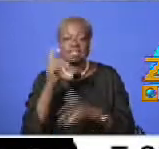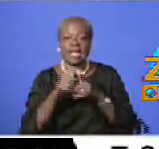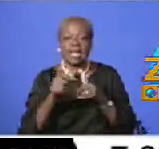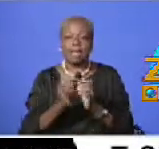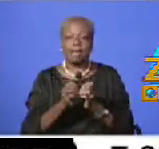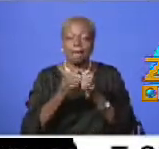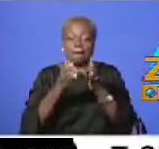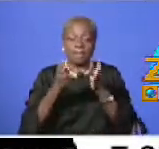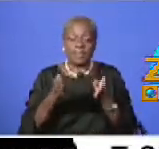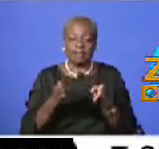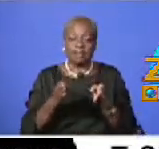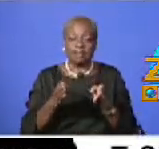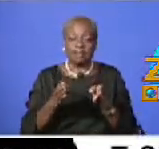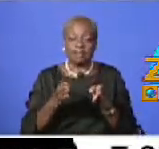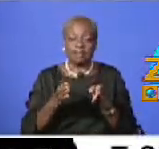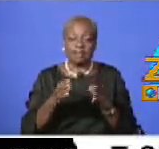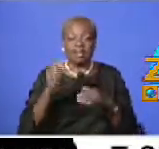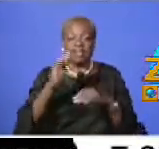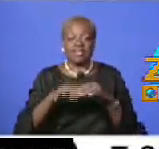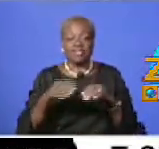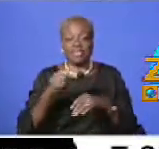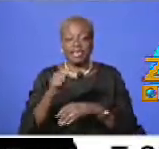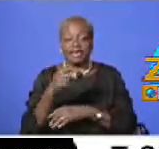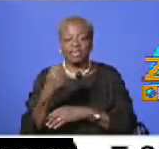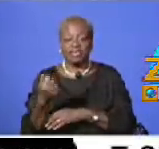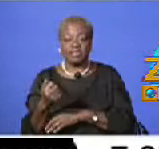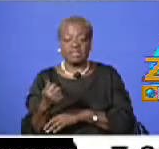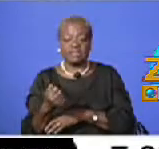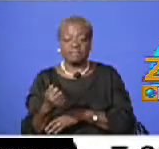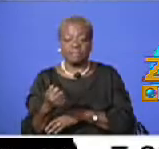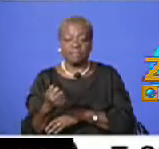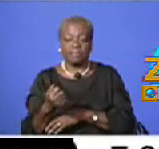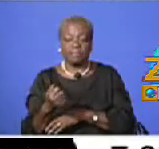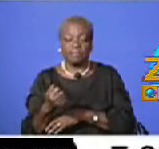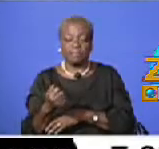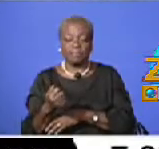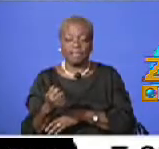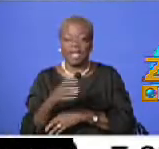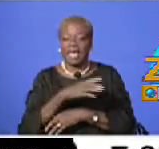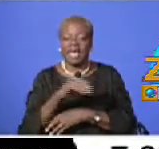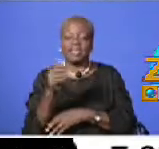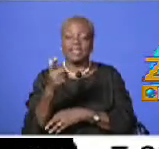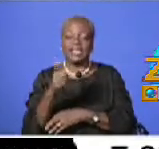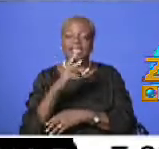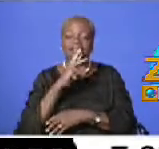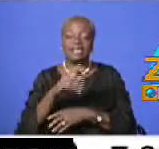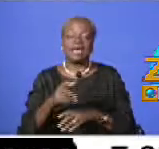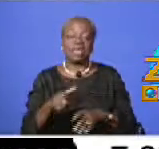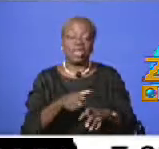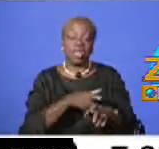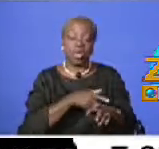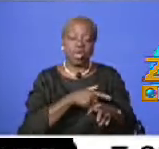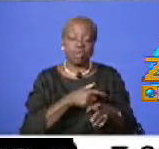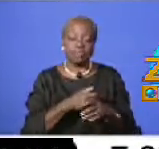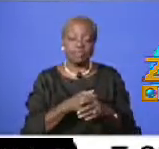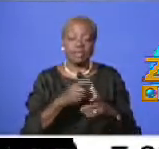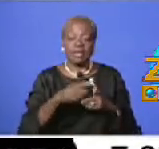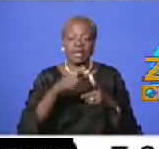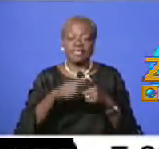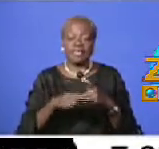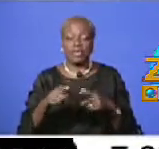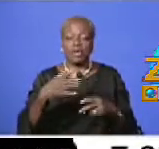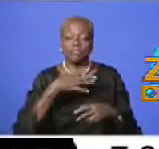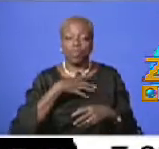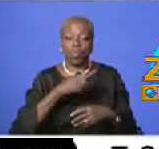bigger and chunkier than the others. And the leaves are kind of long. Then you have the